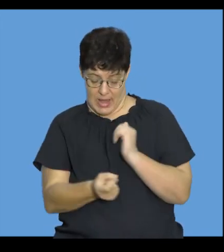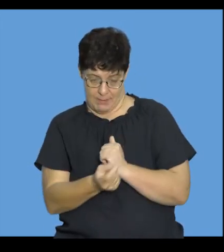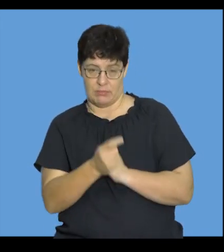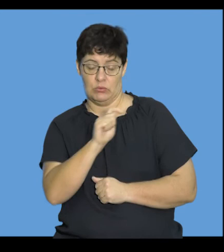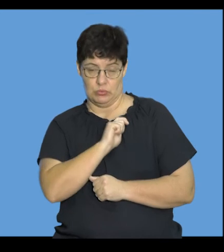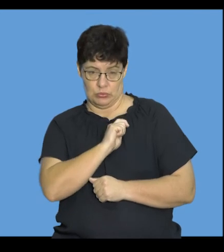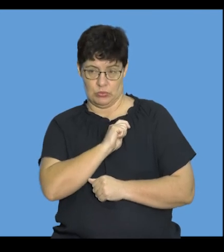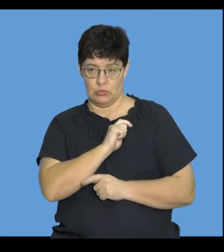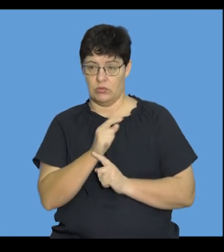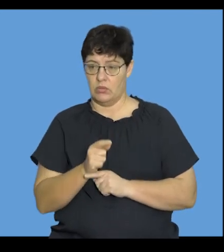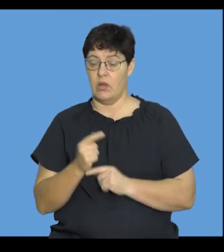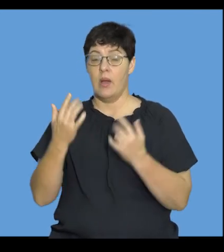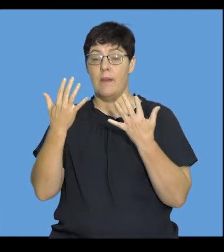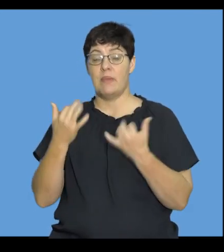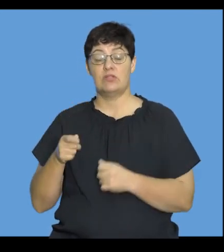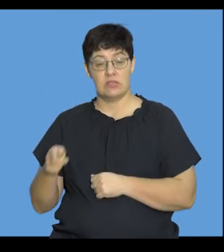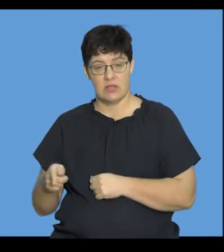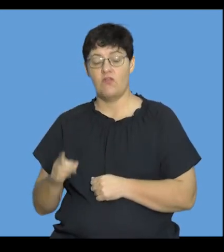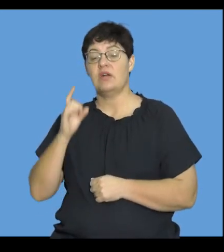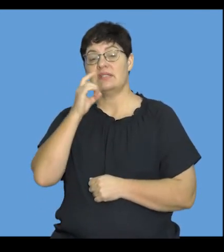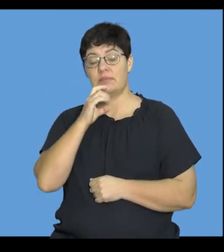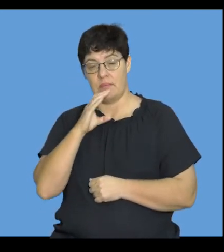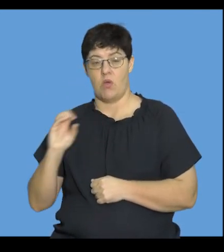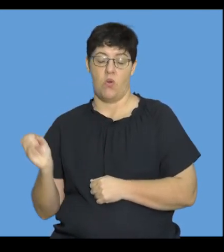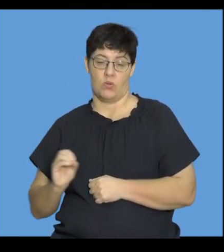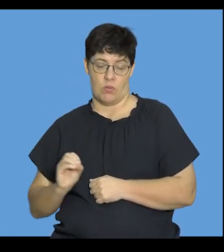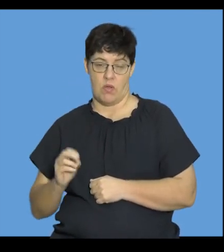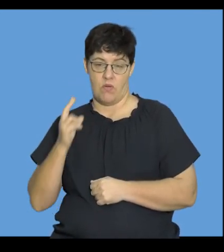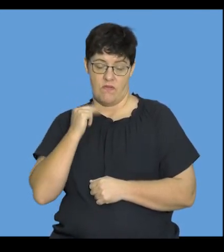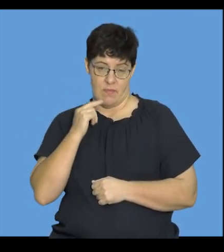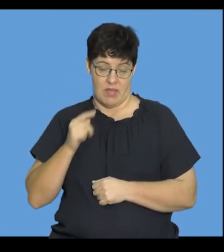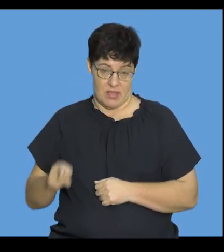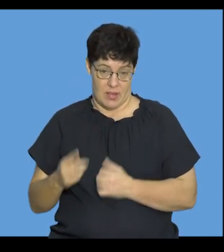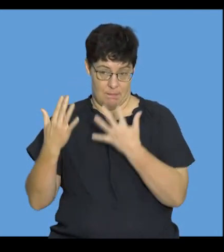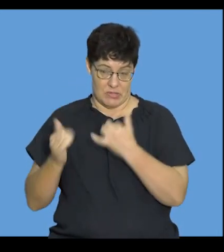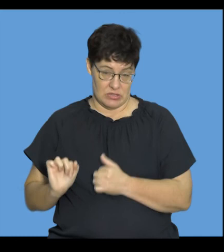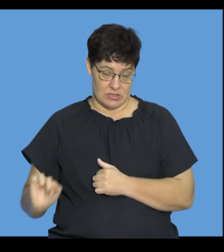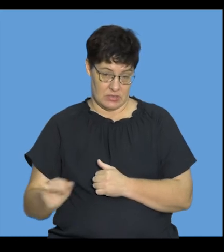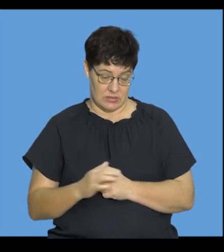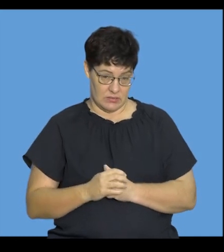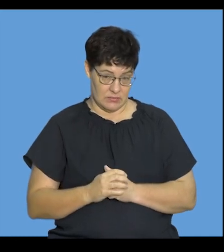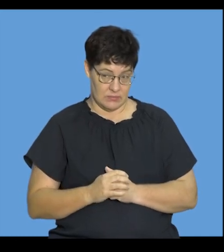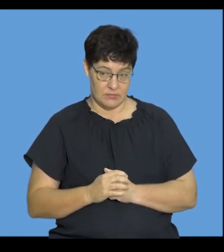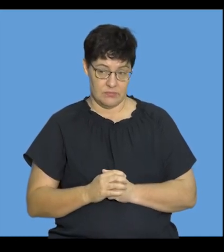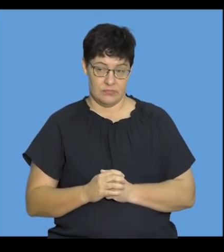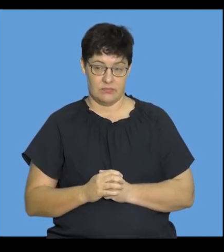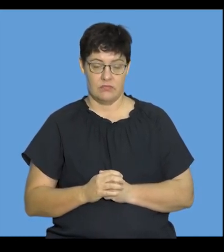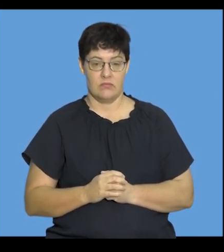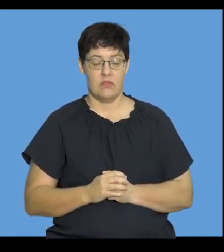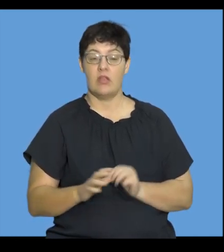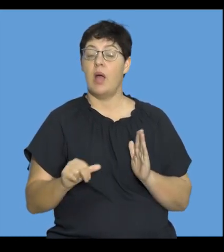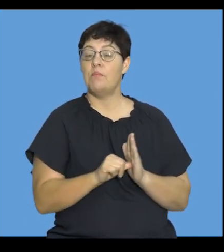obviously your budgeted would be for September, October, and November. So what is